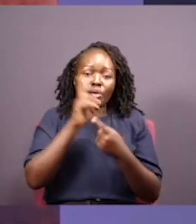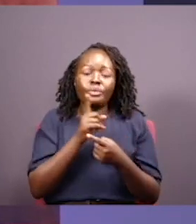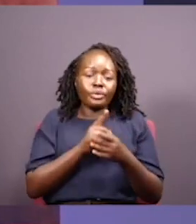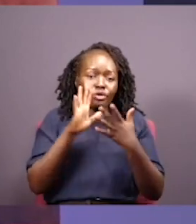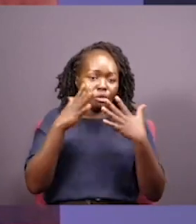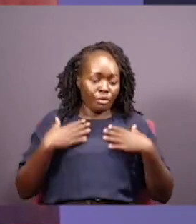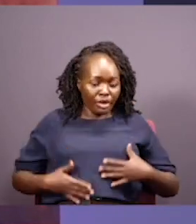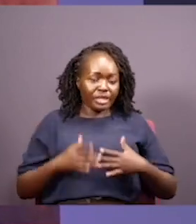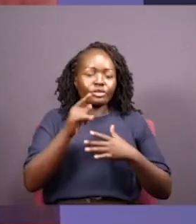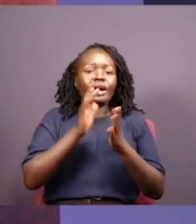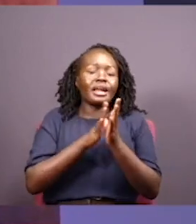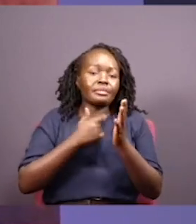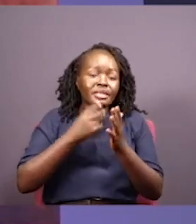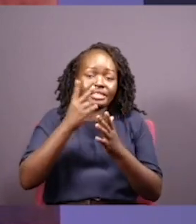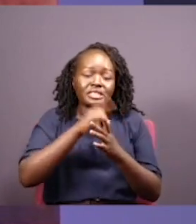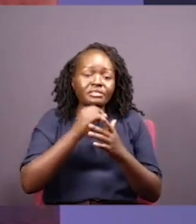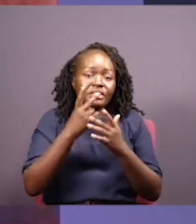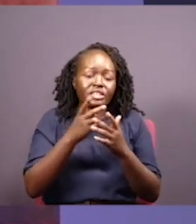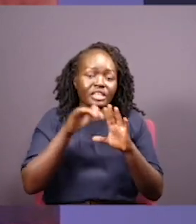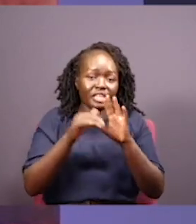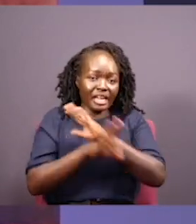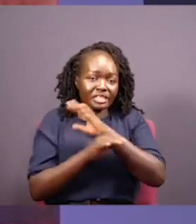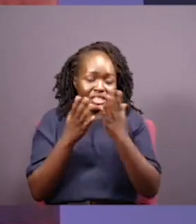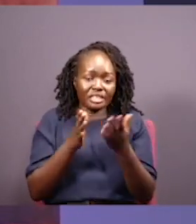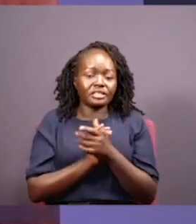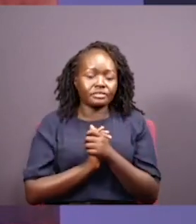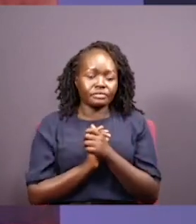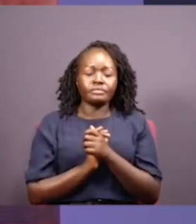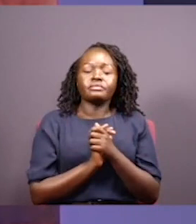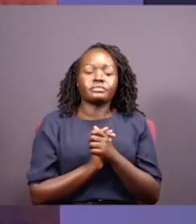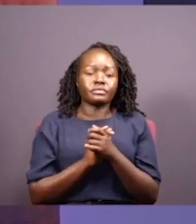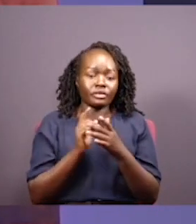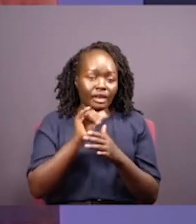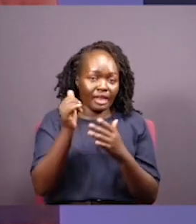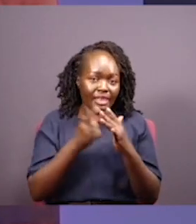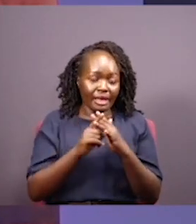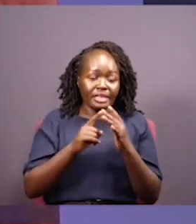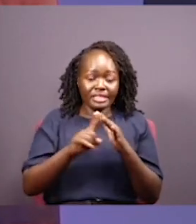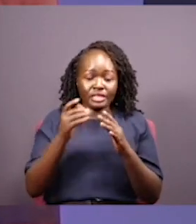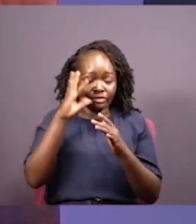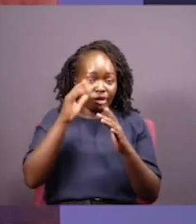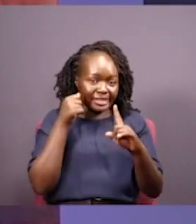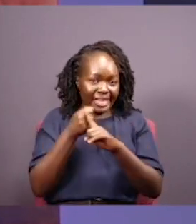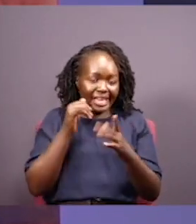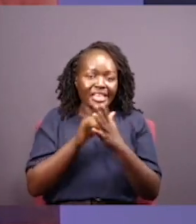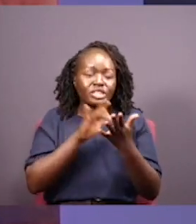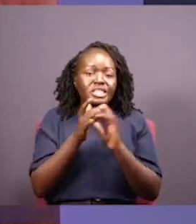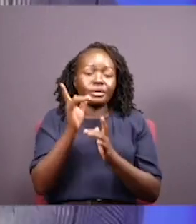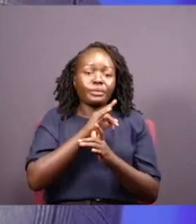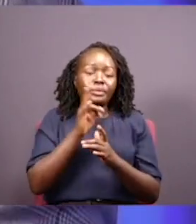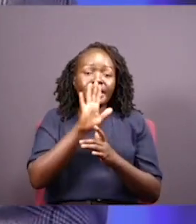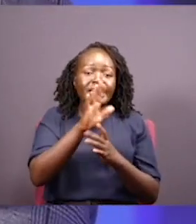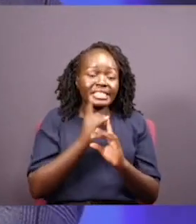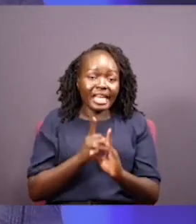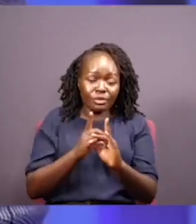seen this in this very country. Another source of attack that Jesus cautioned his disciples about